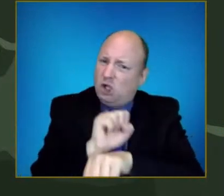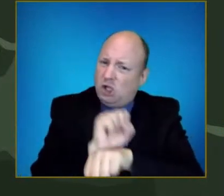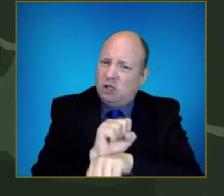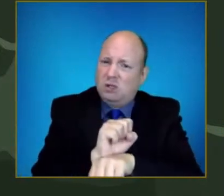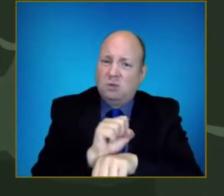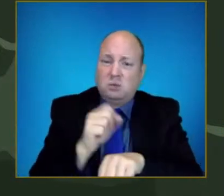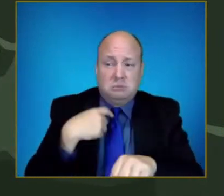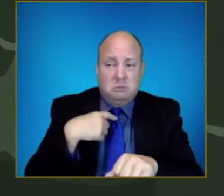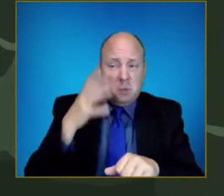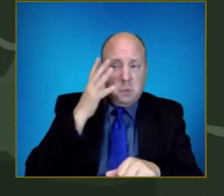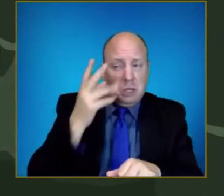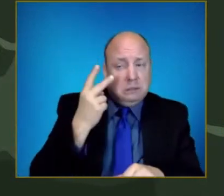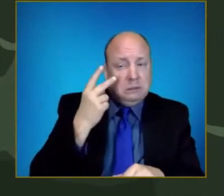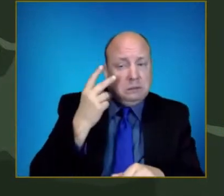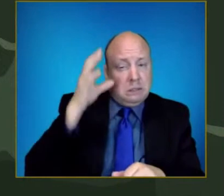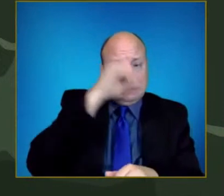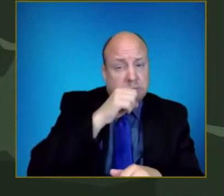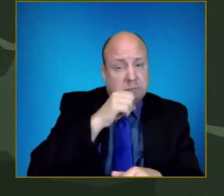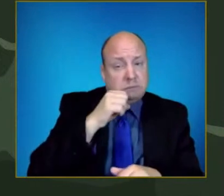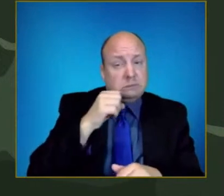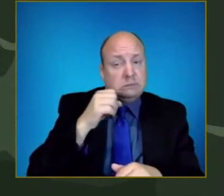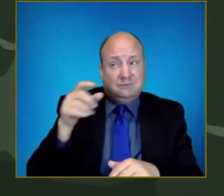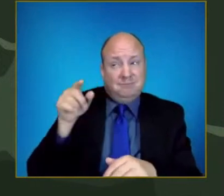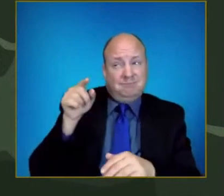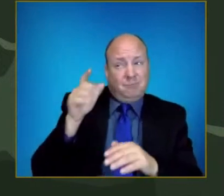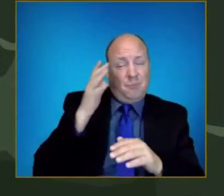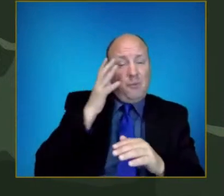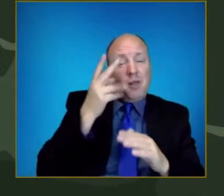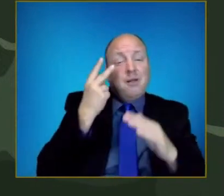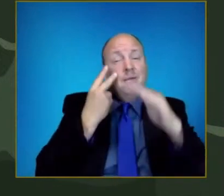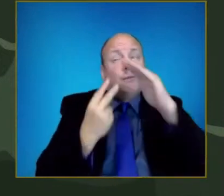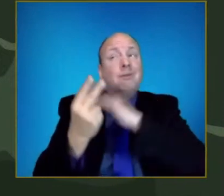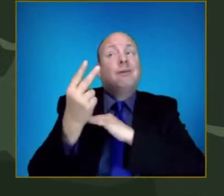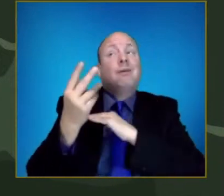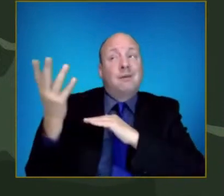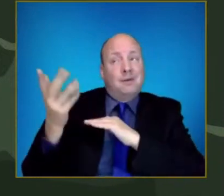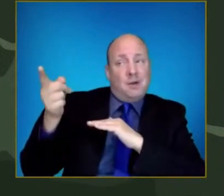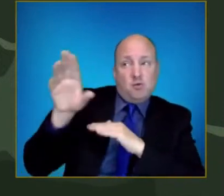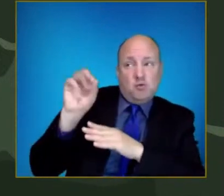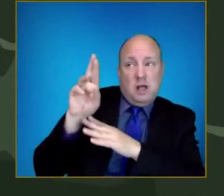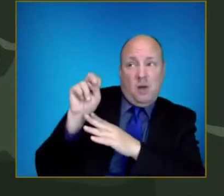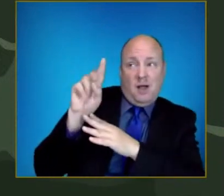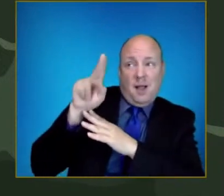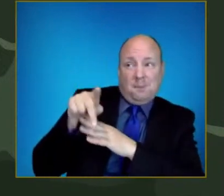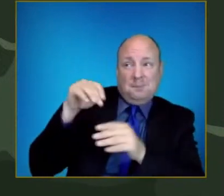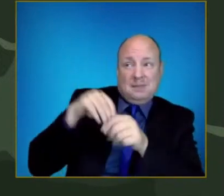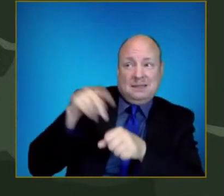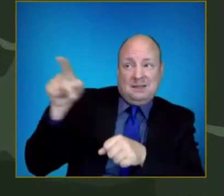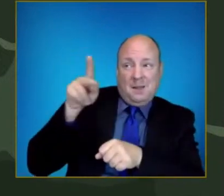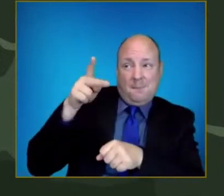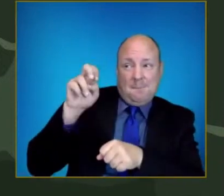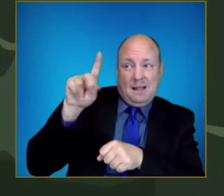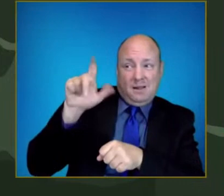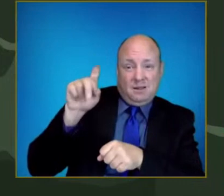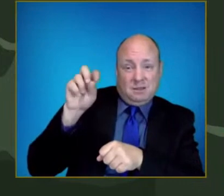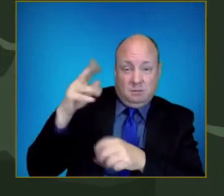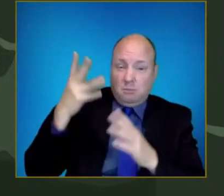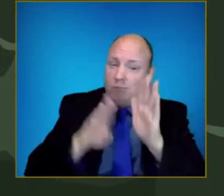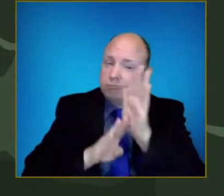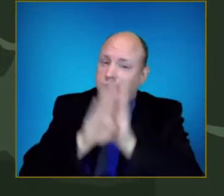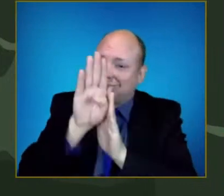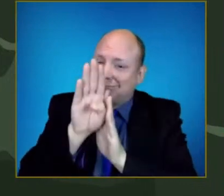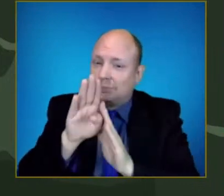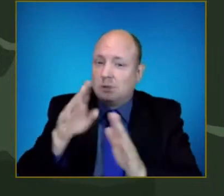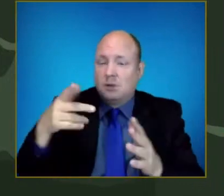Roundup, and or an unvaccinated workforce that's depleted by quarantines and illness. So